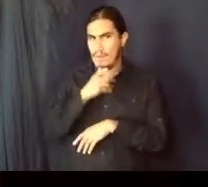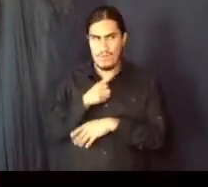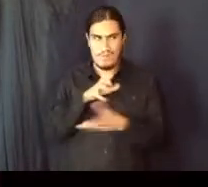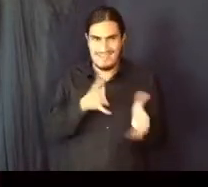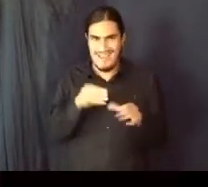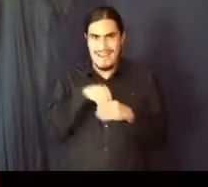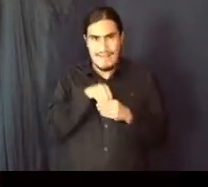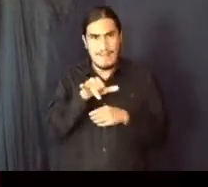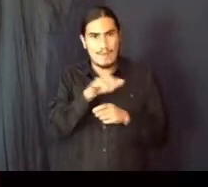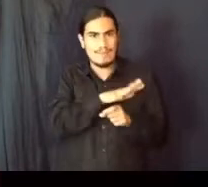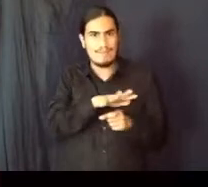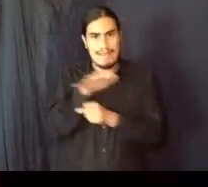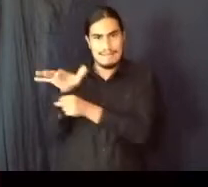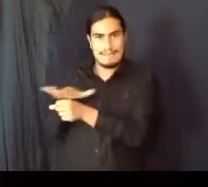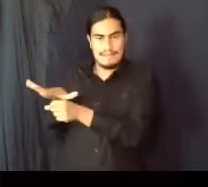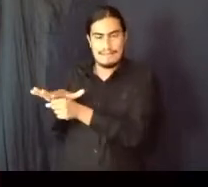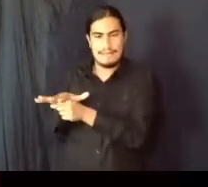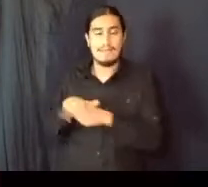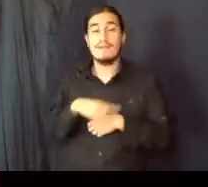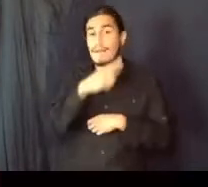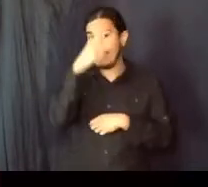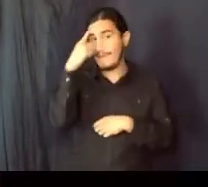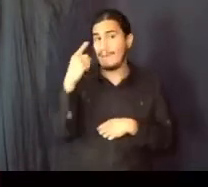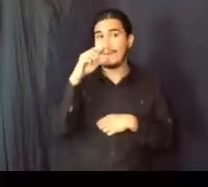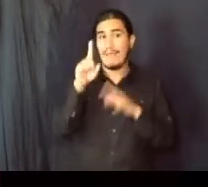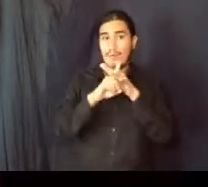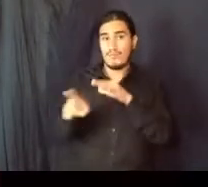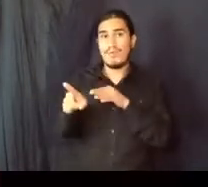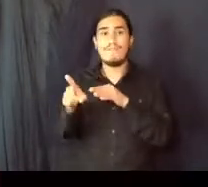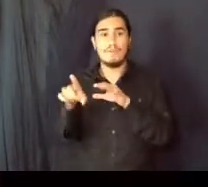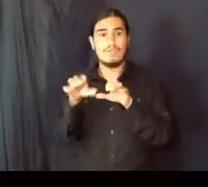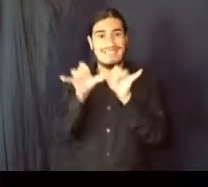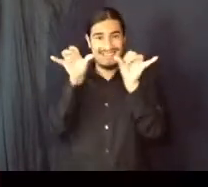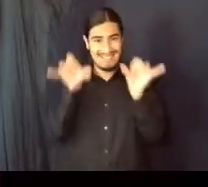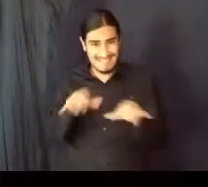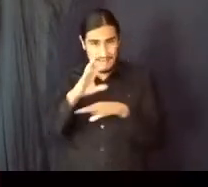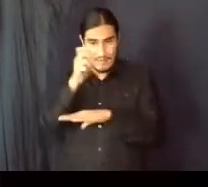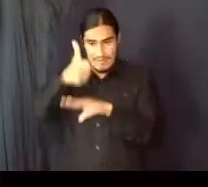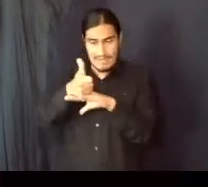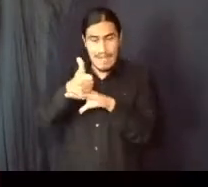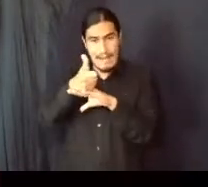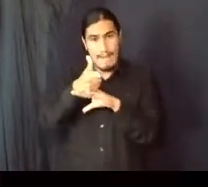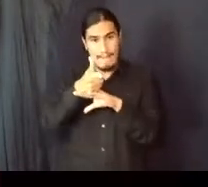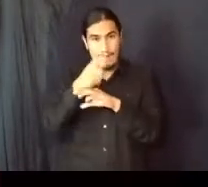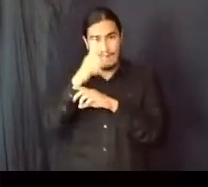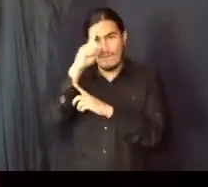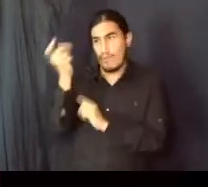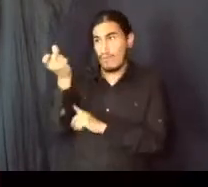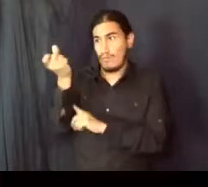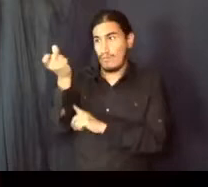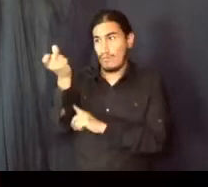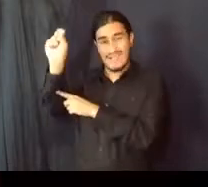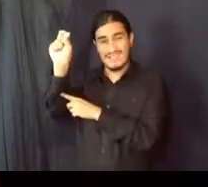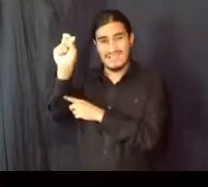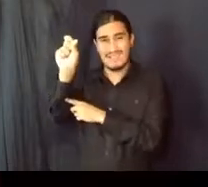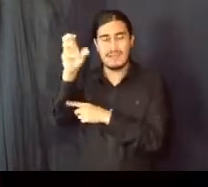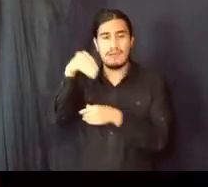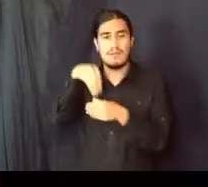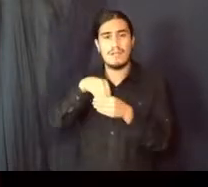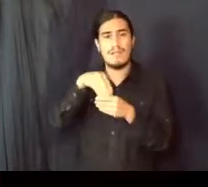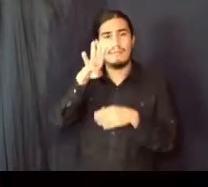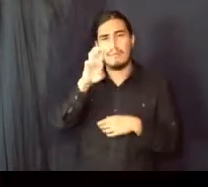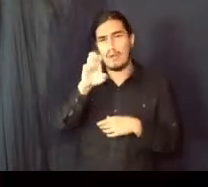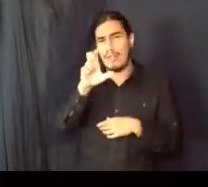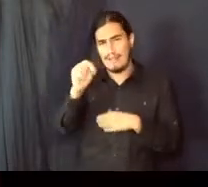refugee activist Sister Mimi, who was engaged in the refugee protests at the Oranienplatz and the Gerhard Hauptmann School in Berlin, died